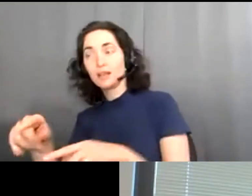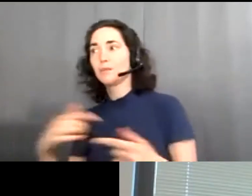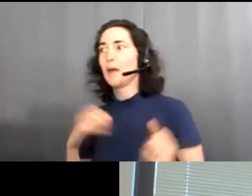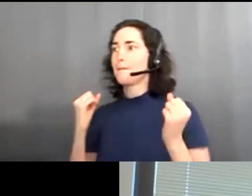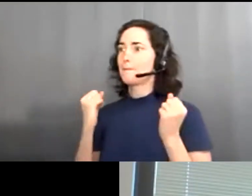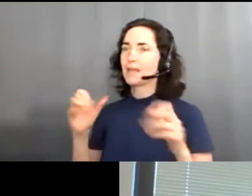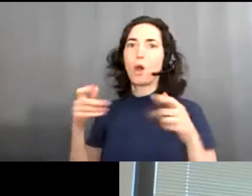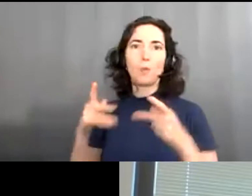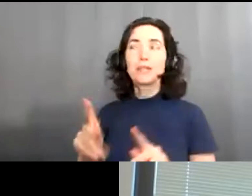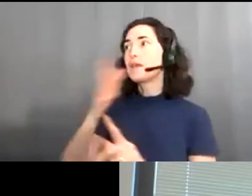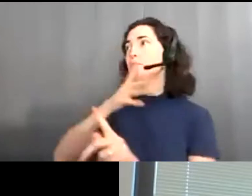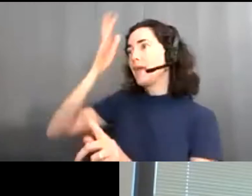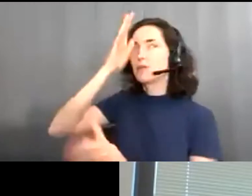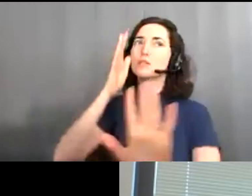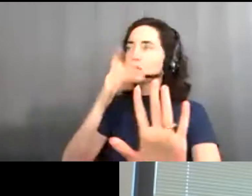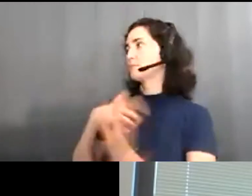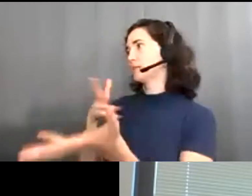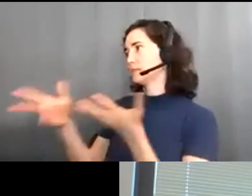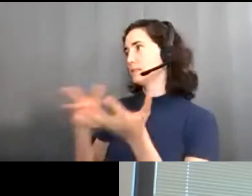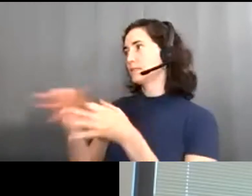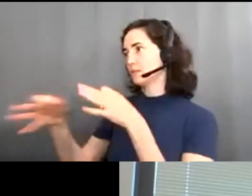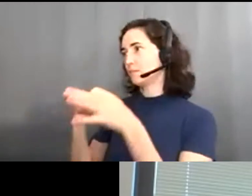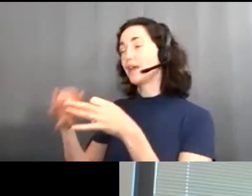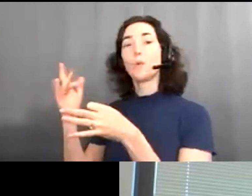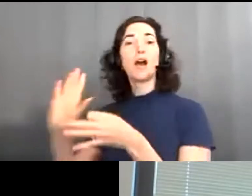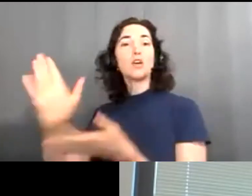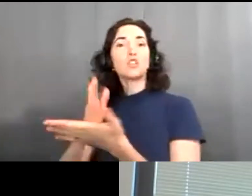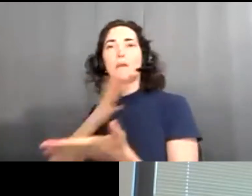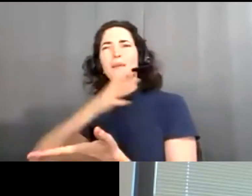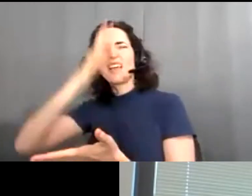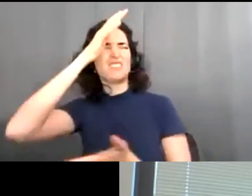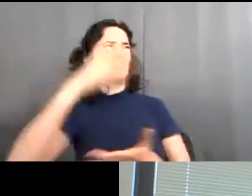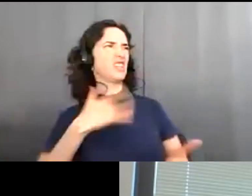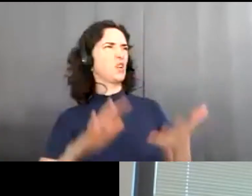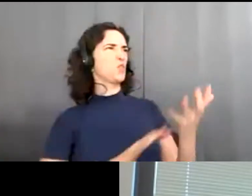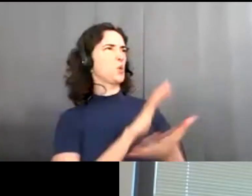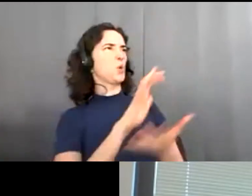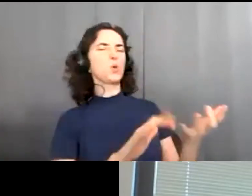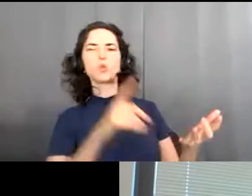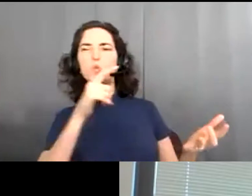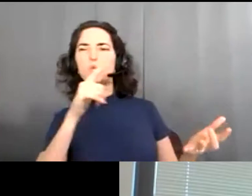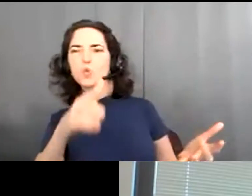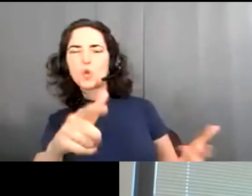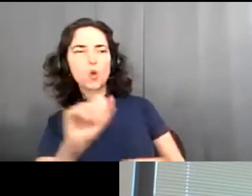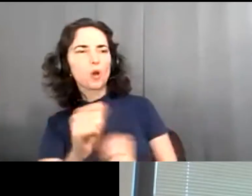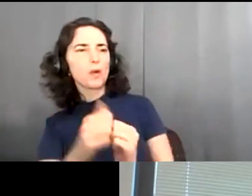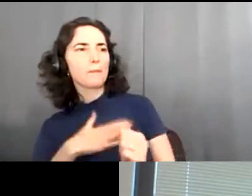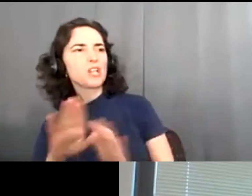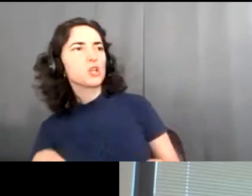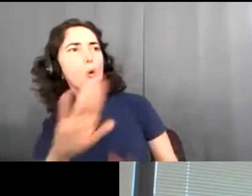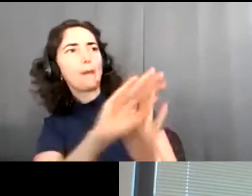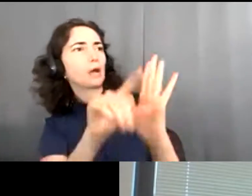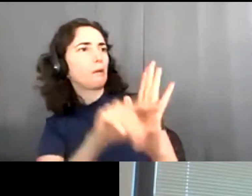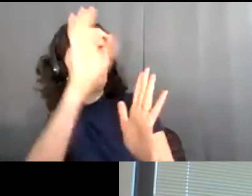talk to parents who have expressed confusion about the background of these people that are working with their kids and how